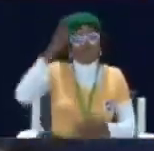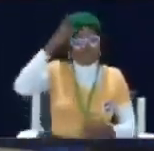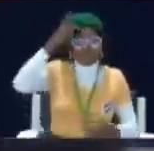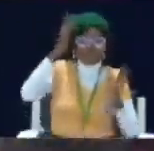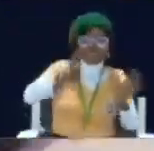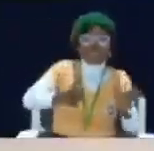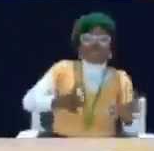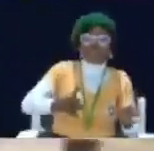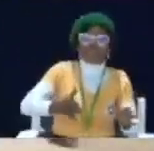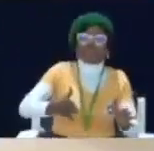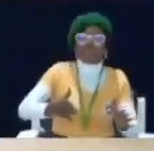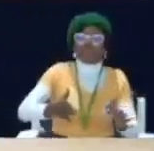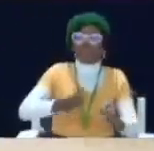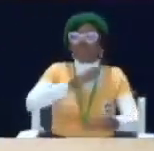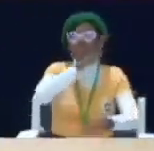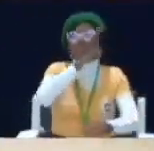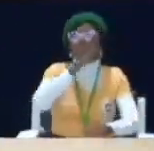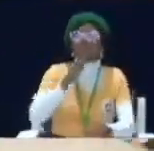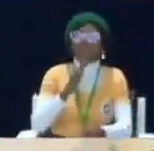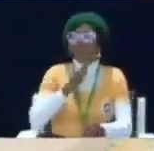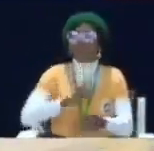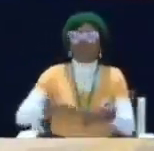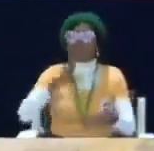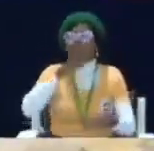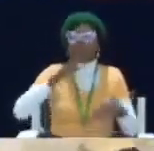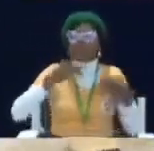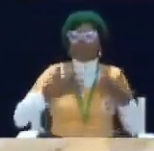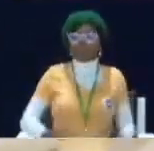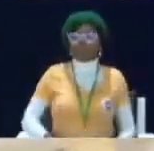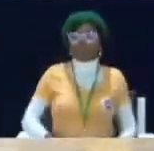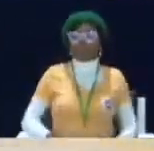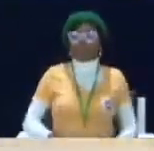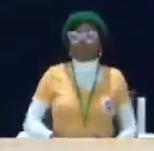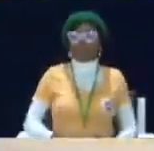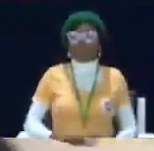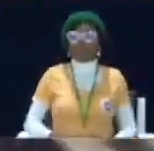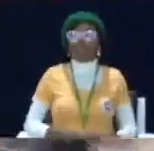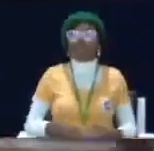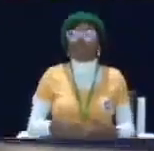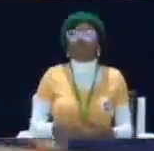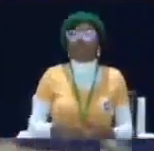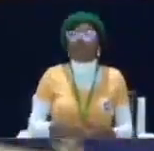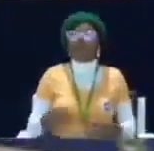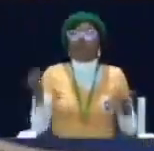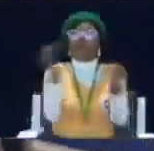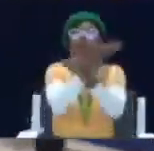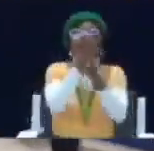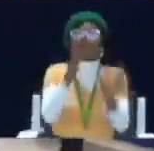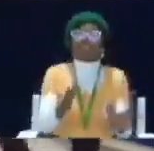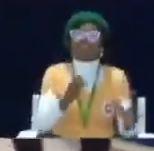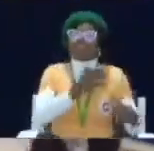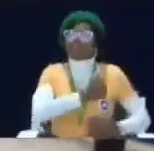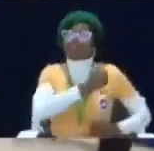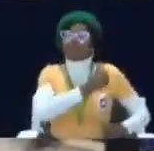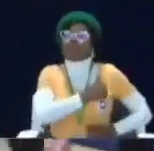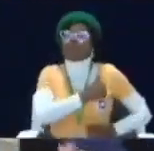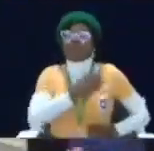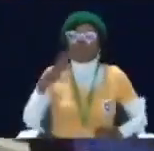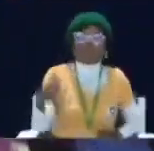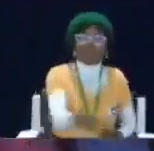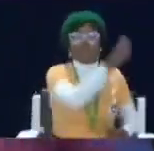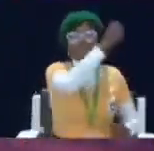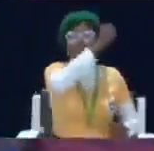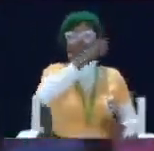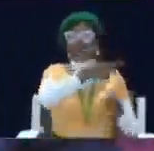Politicians, do not be discouraged. We can fight this. Officers, take your